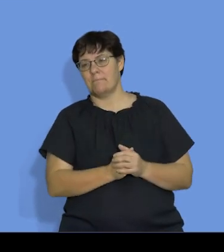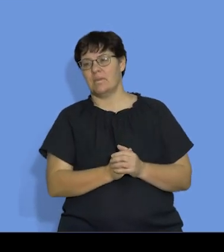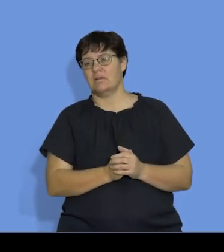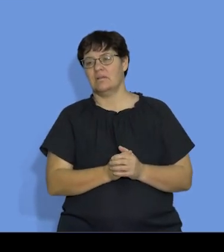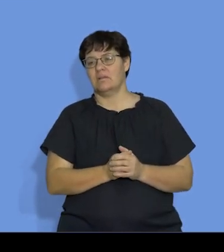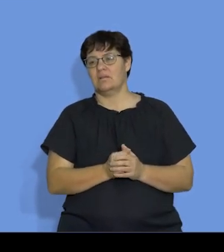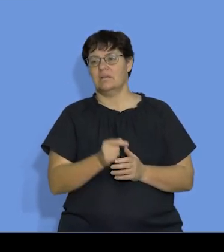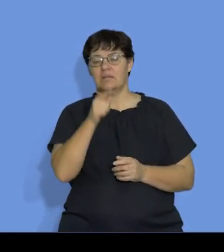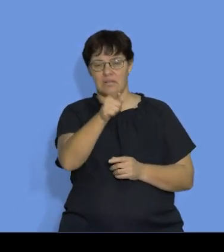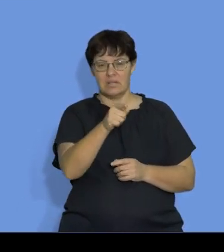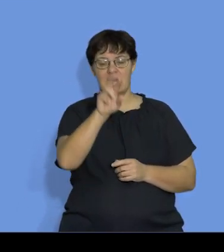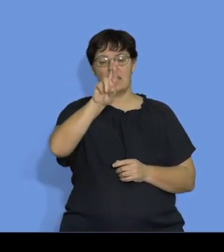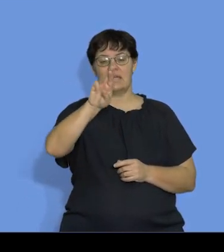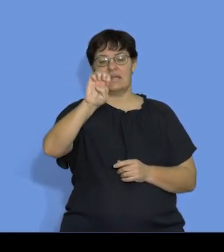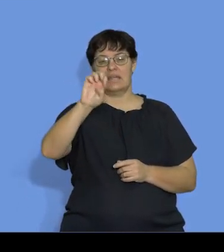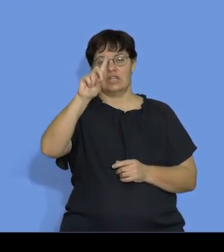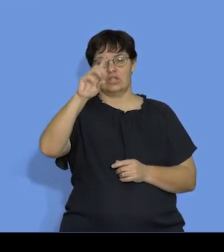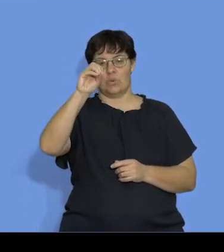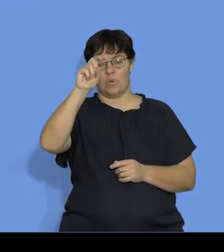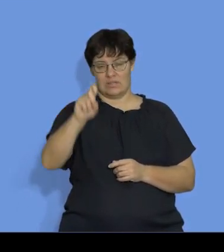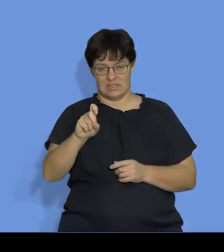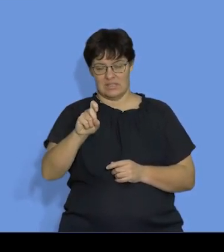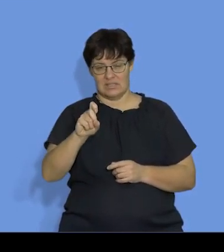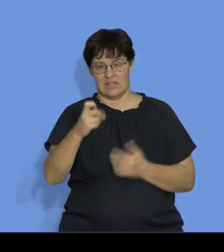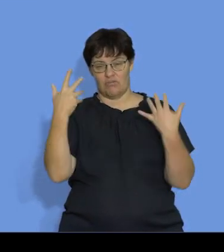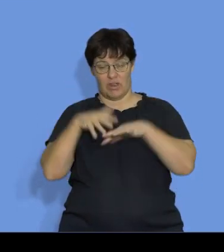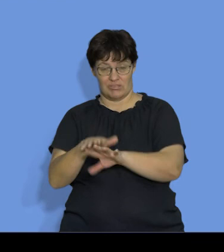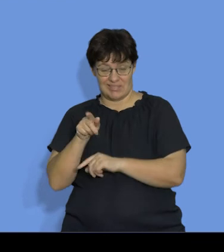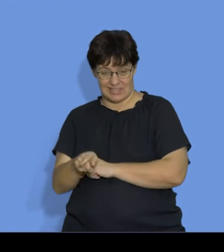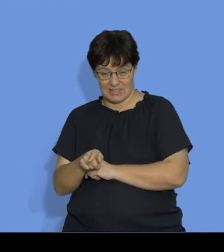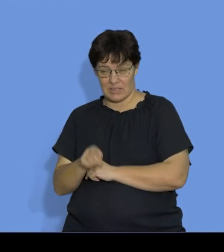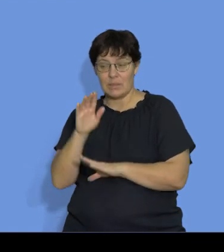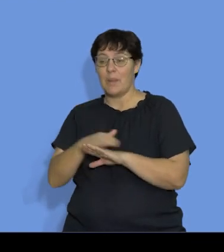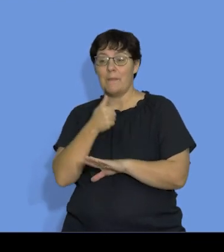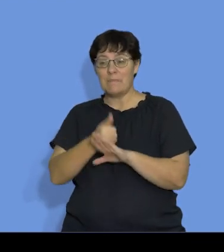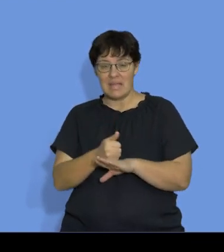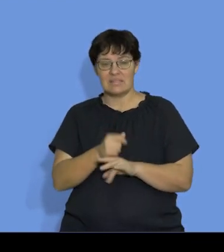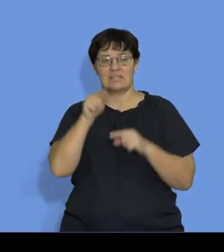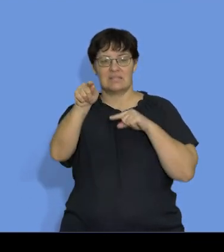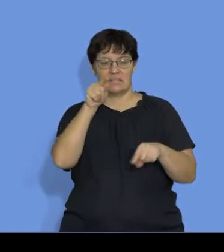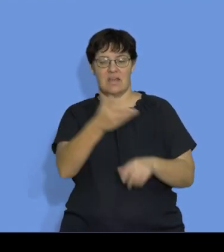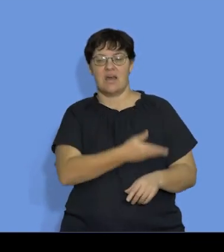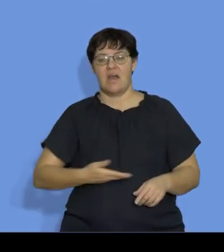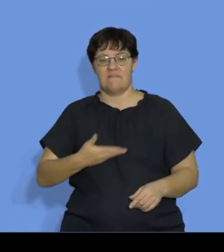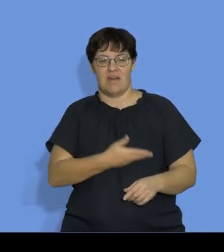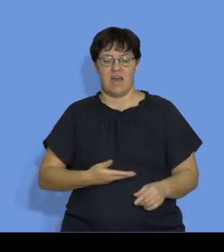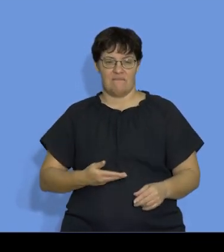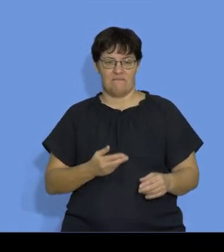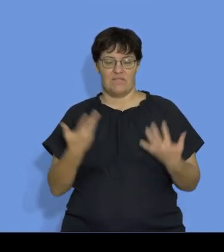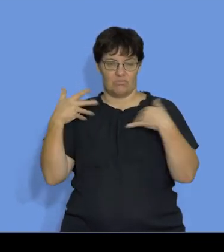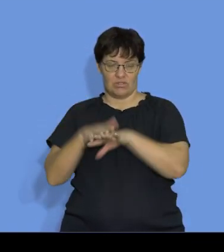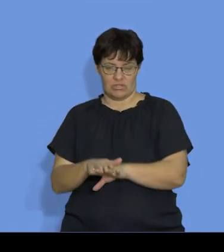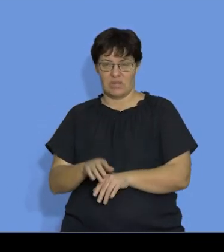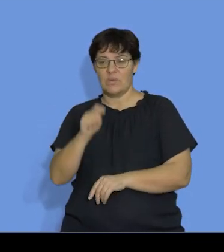redox reaction, but this redox reaction is based on these 2 half reactions. And then we use the table of